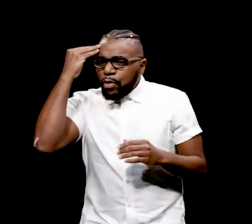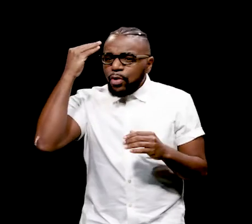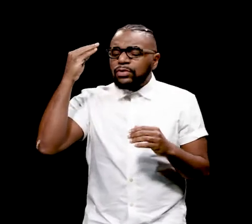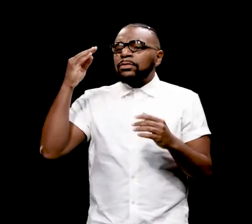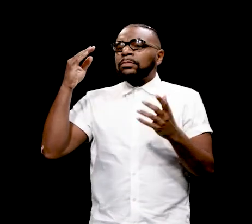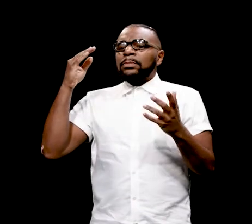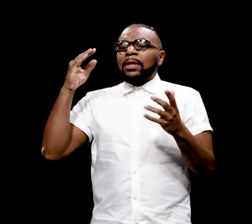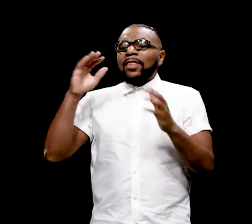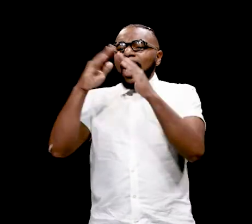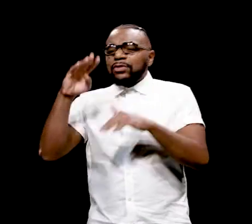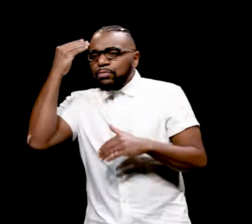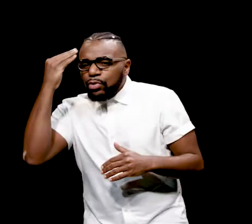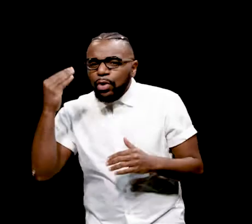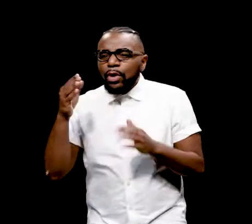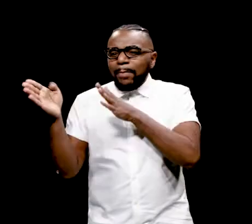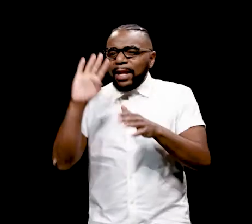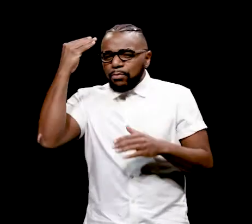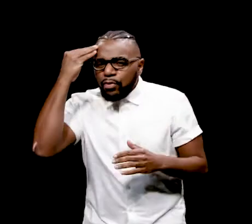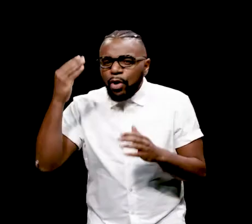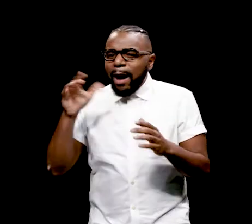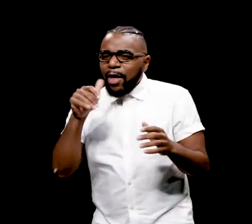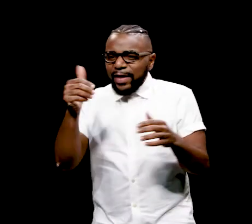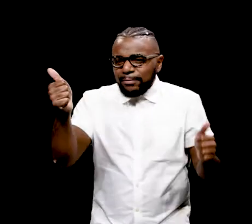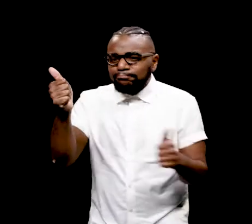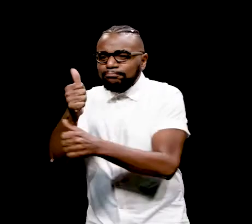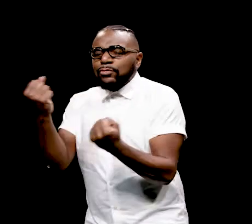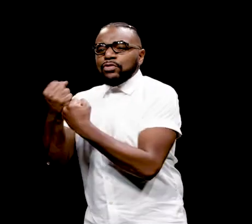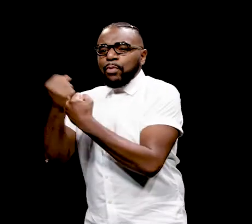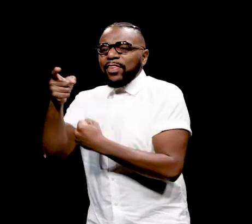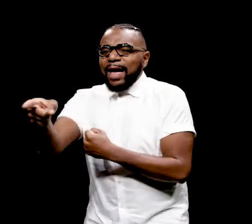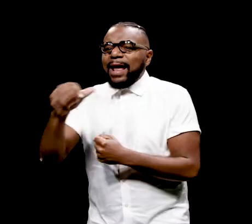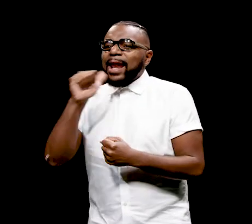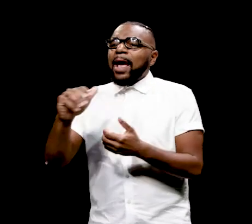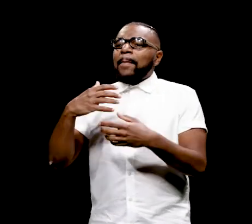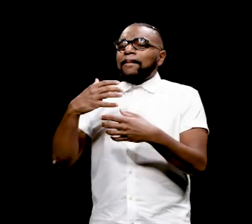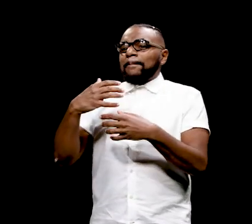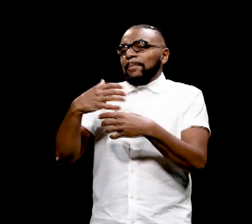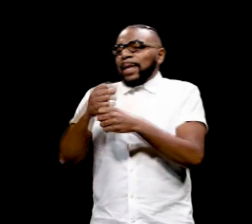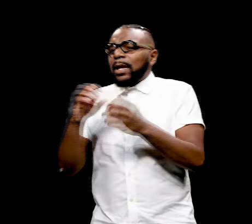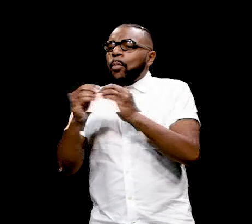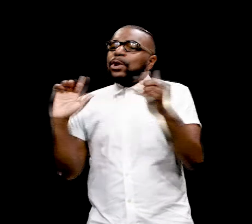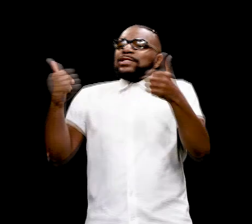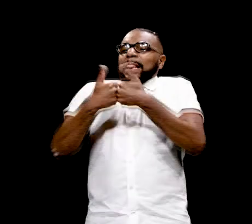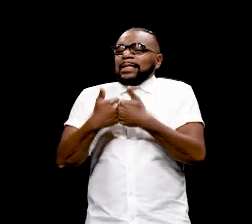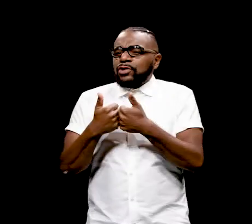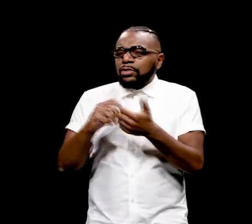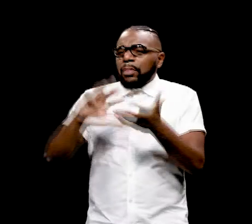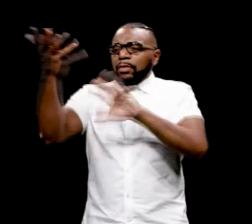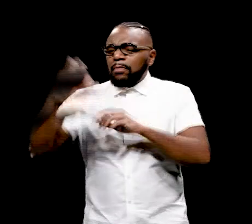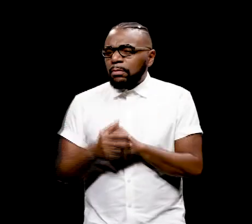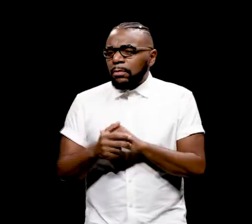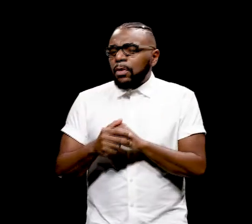and the Housing Bureau are actually undergirding these processes and not making them more challenging. We can also look